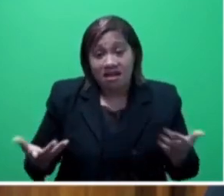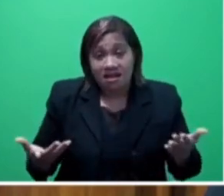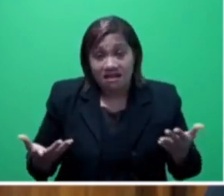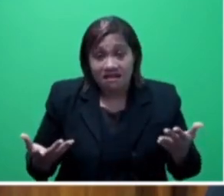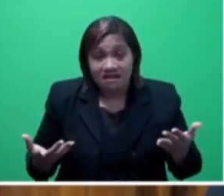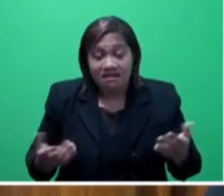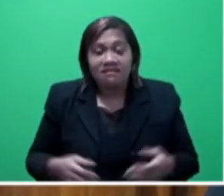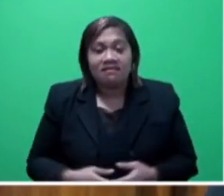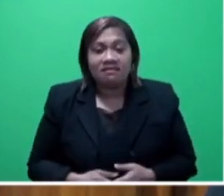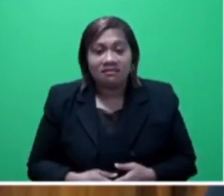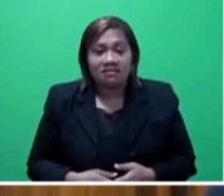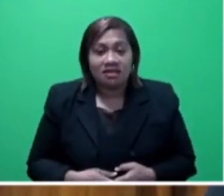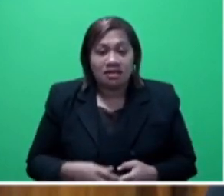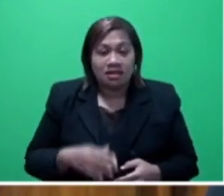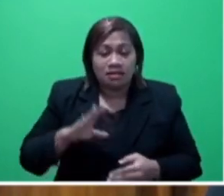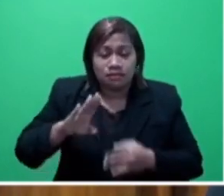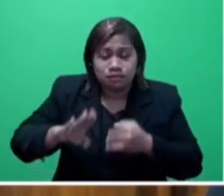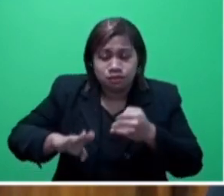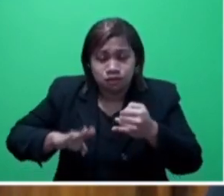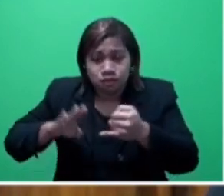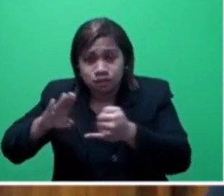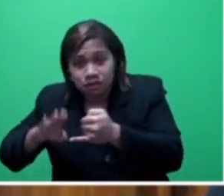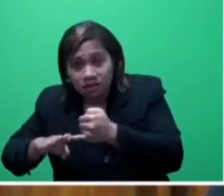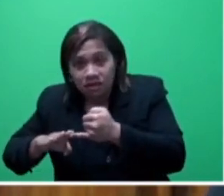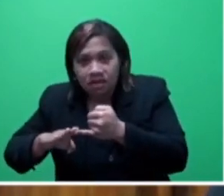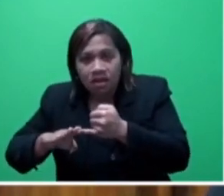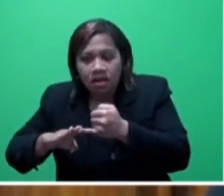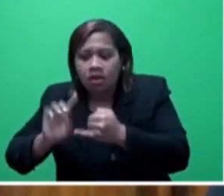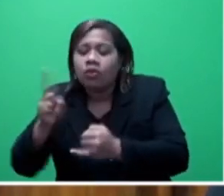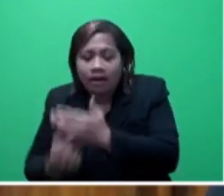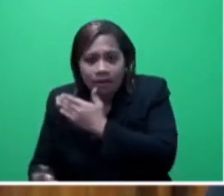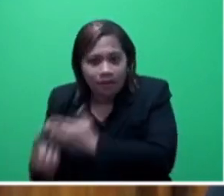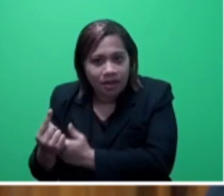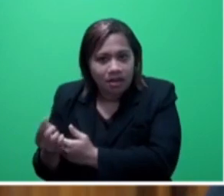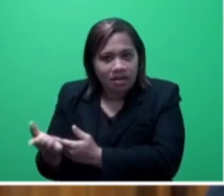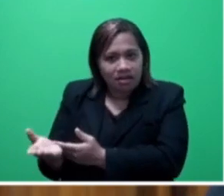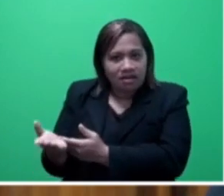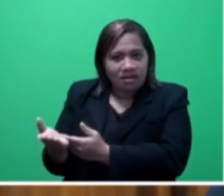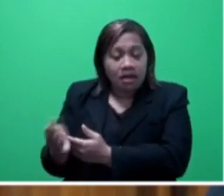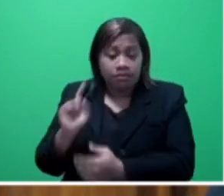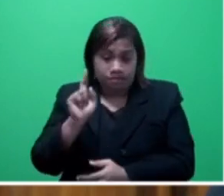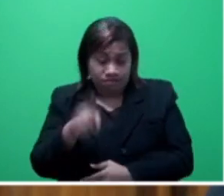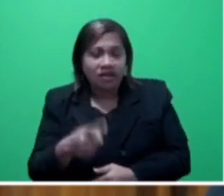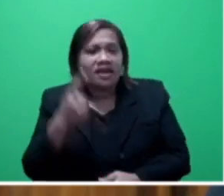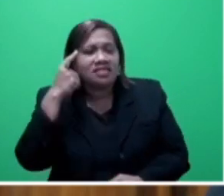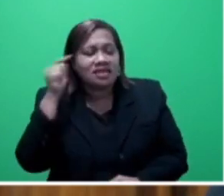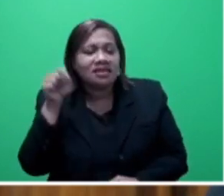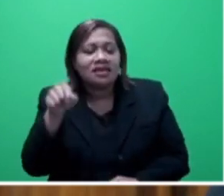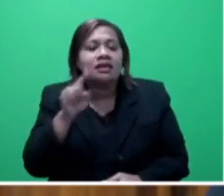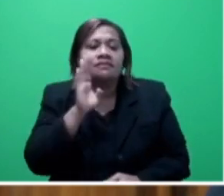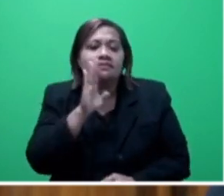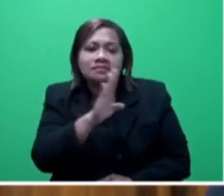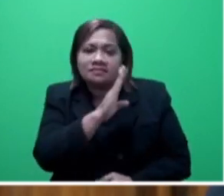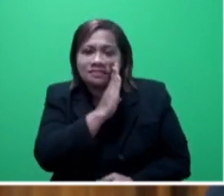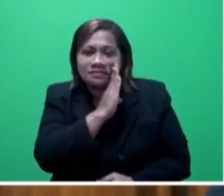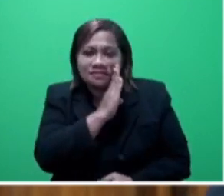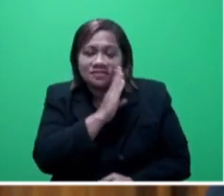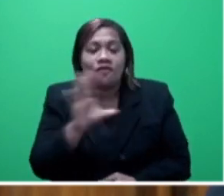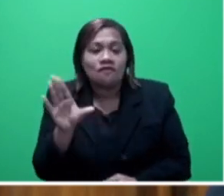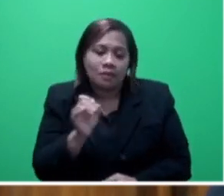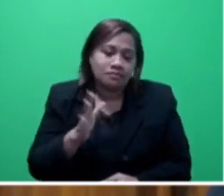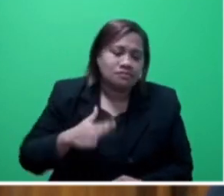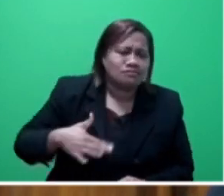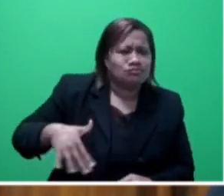line, Mr. Speaker, will be what happens. And that, I think, has been missing from all